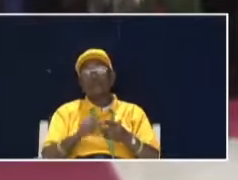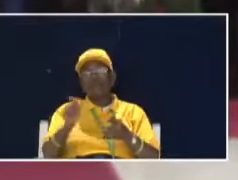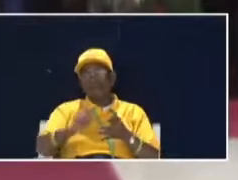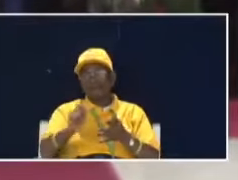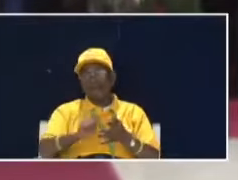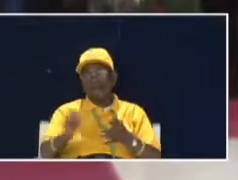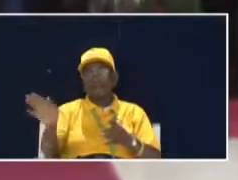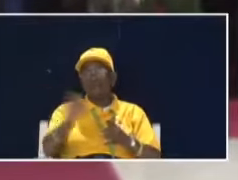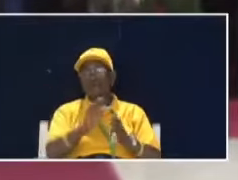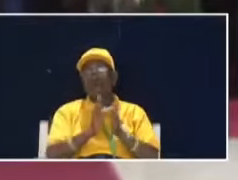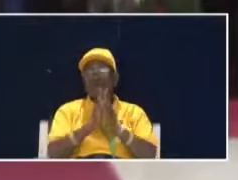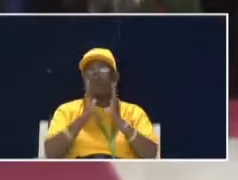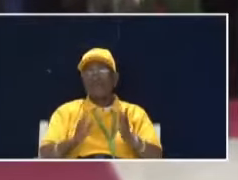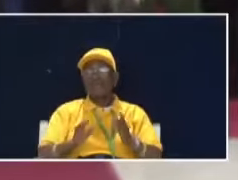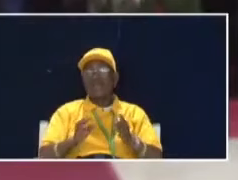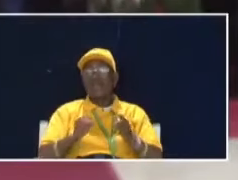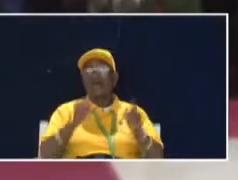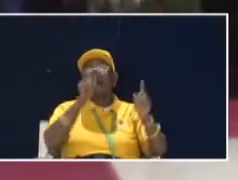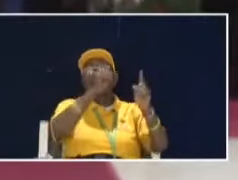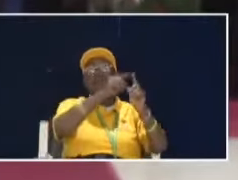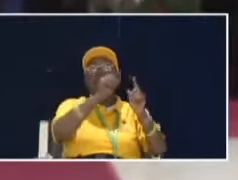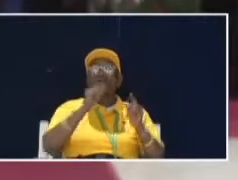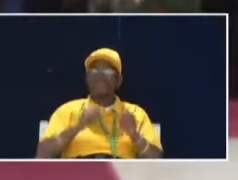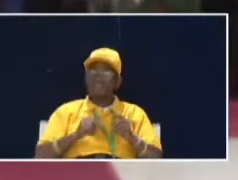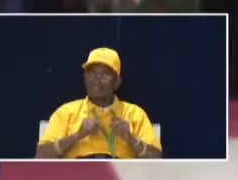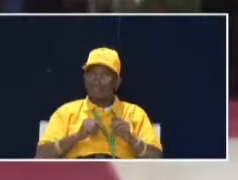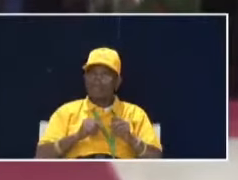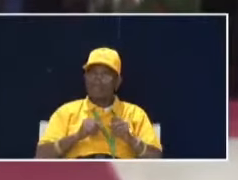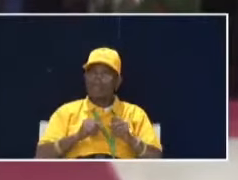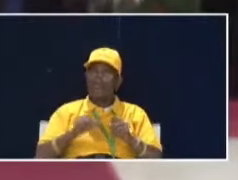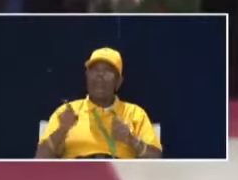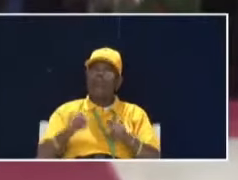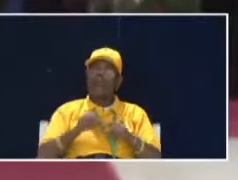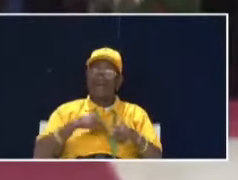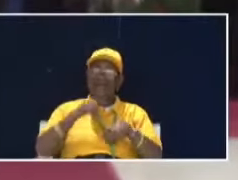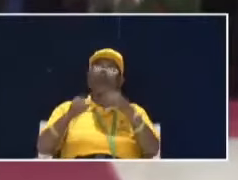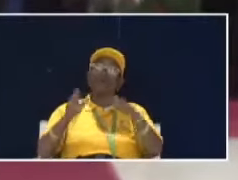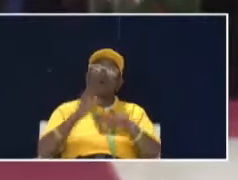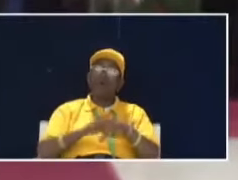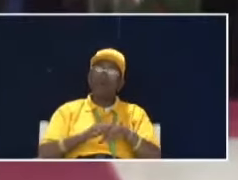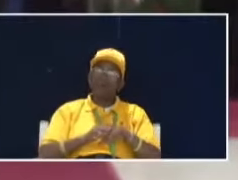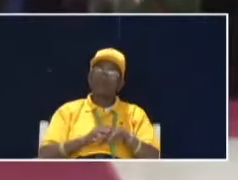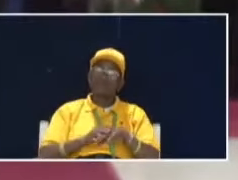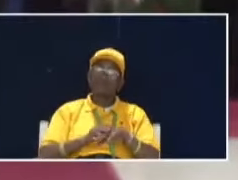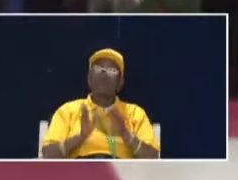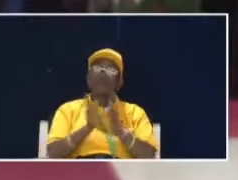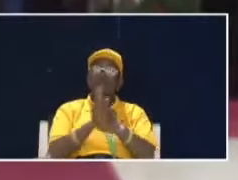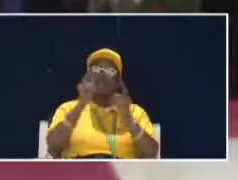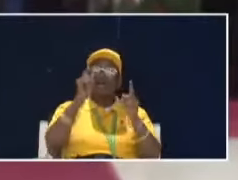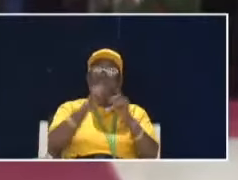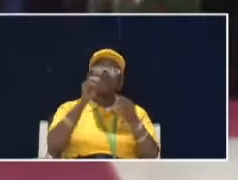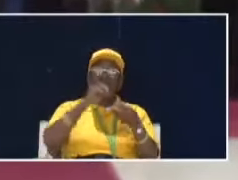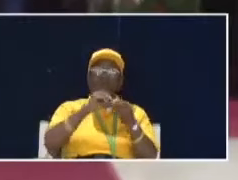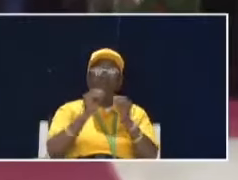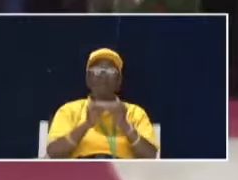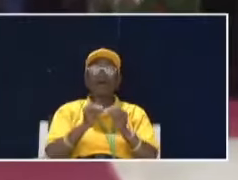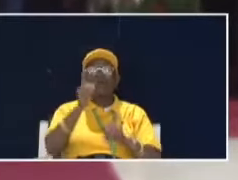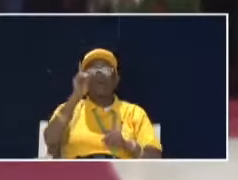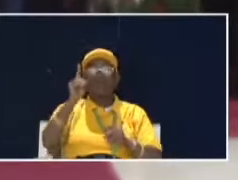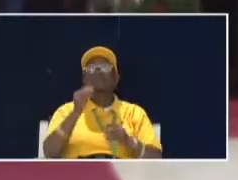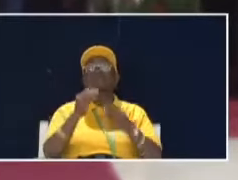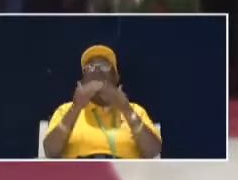one, you want to thank the Almighty God for bringing you to the new year. That should